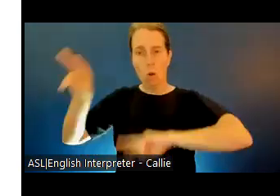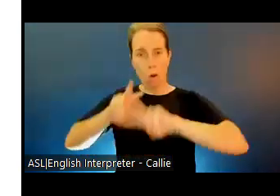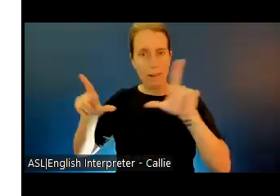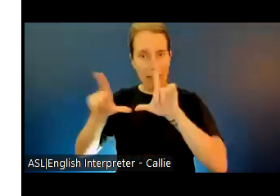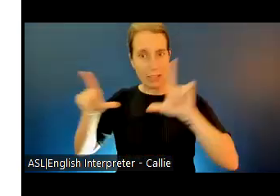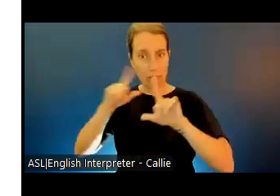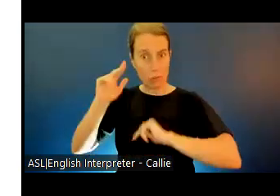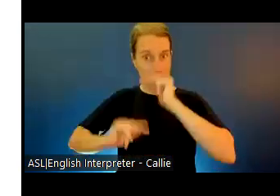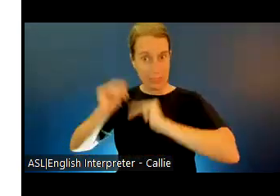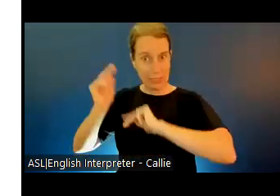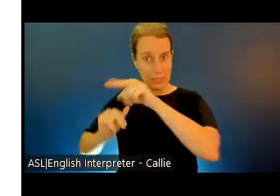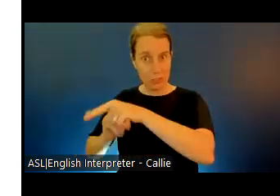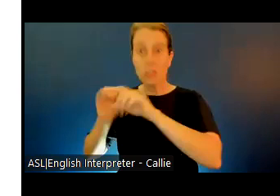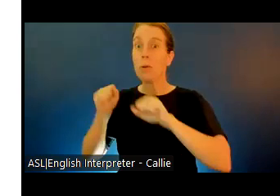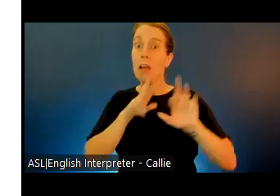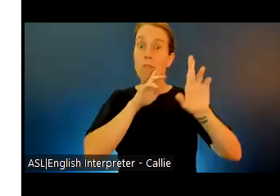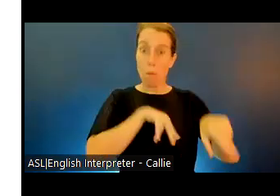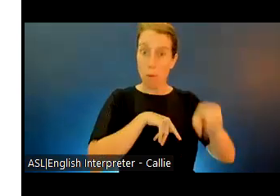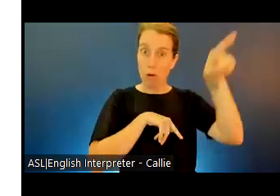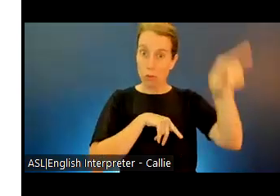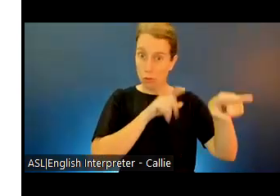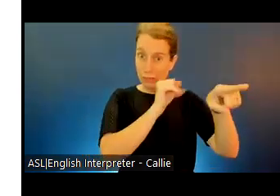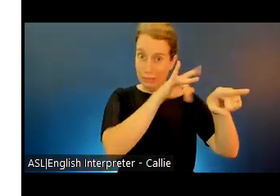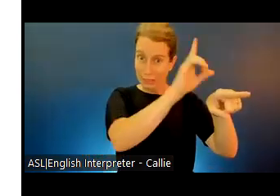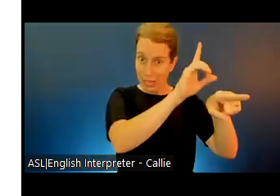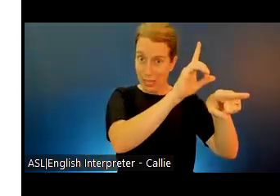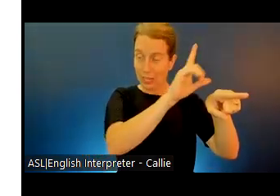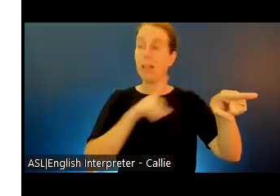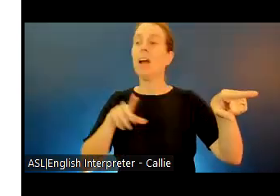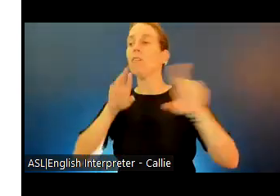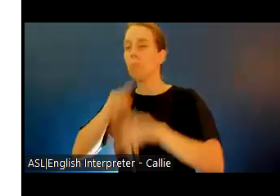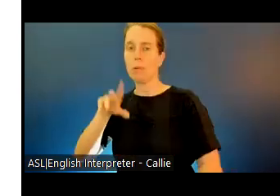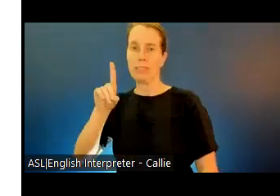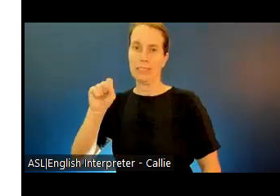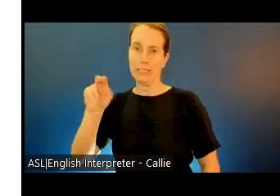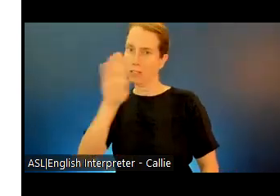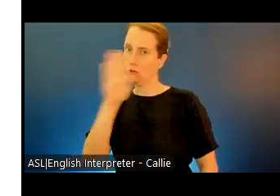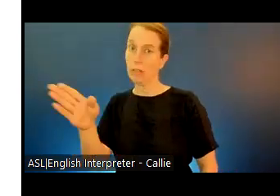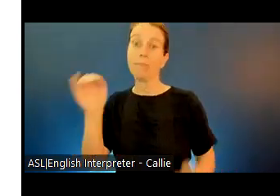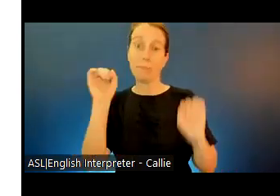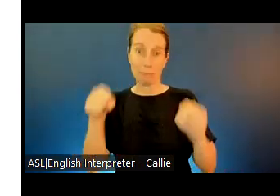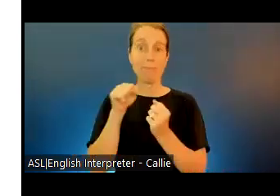reports to both SLED and the Department of Disabilities and Special Needs. Next slide, please.